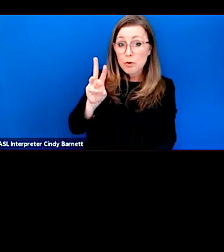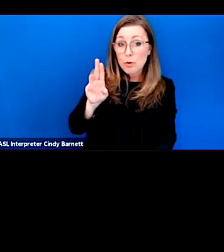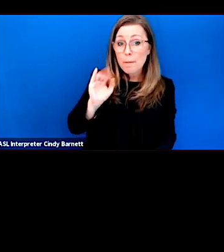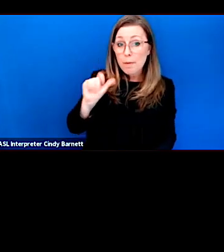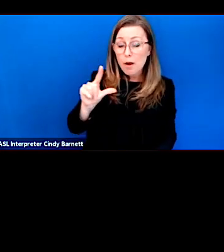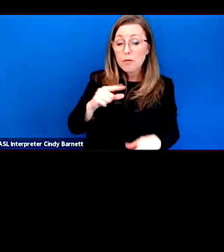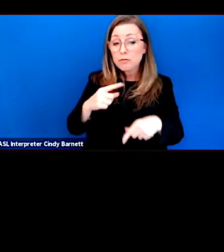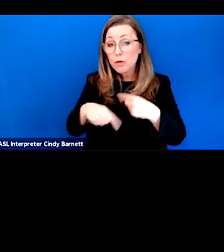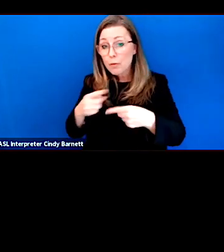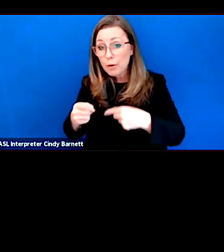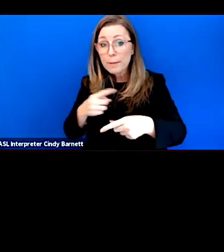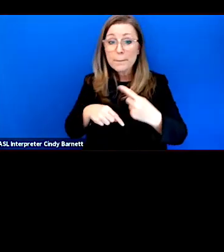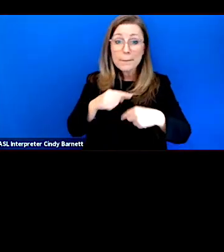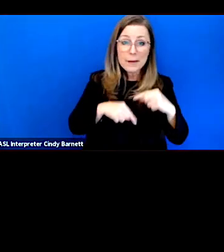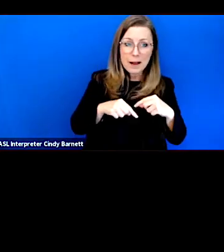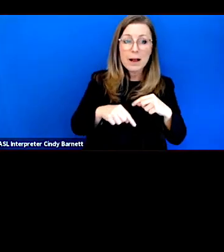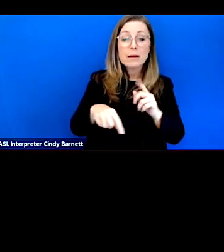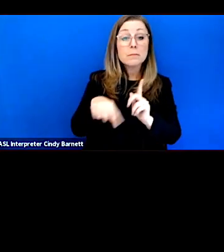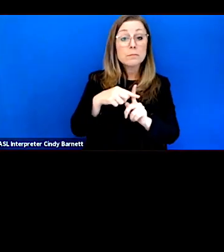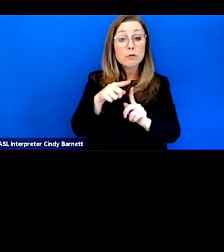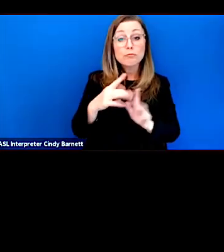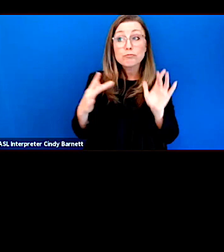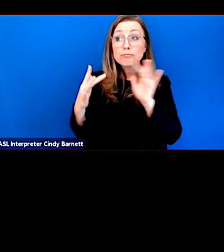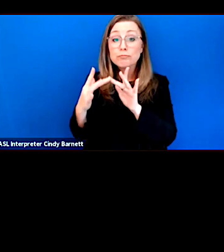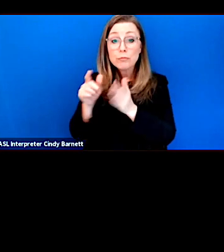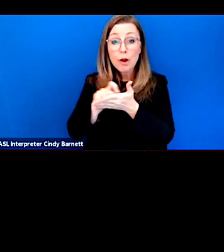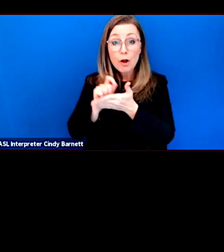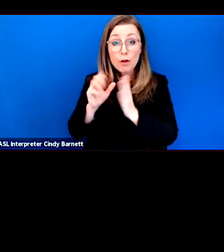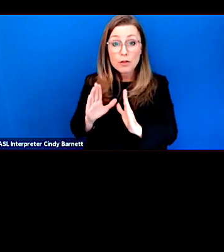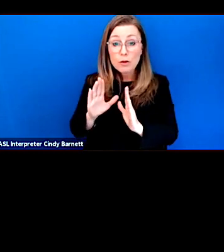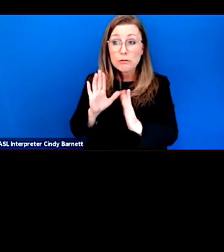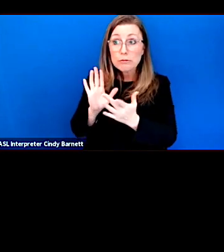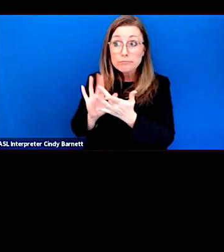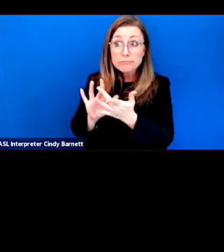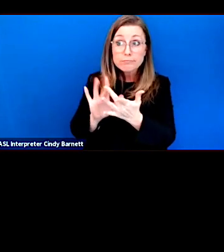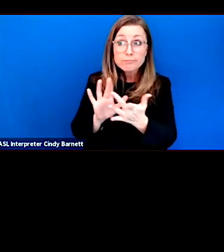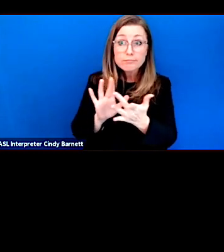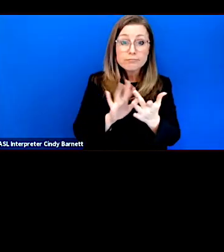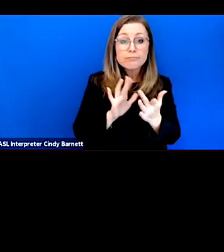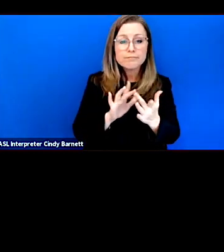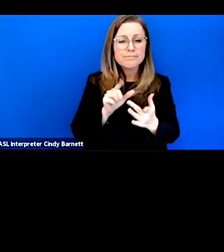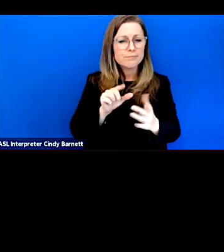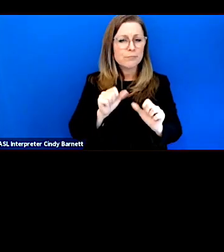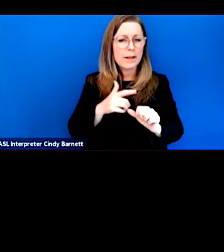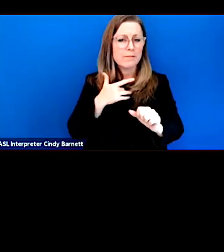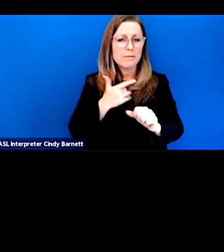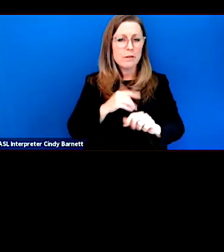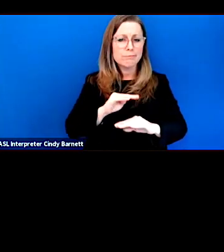feel confident that you're doing your due diligence of reaching that saturation point.